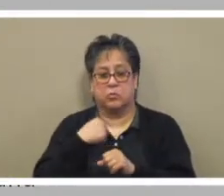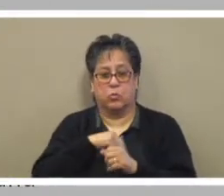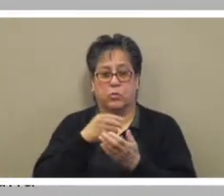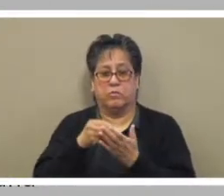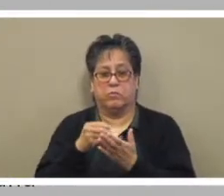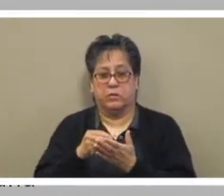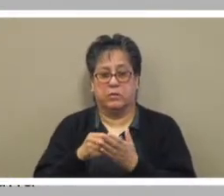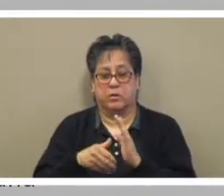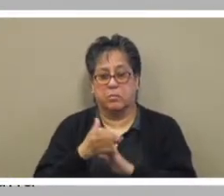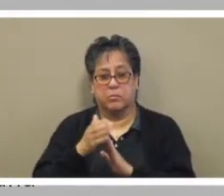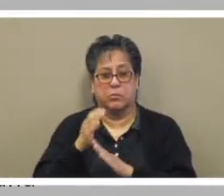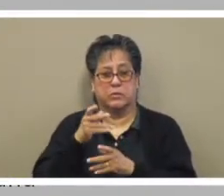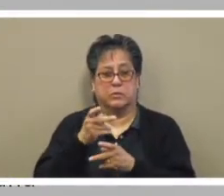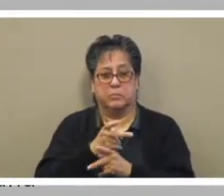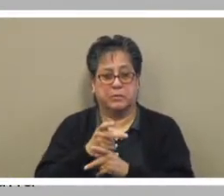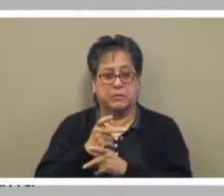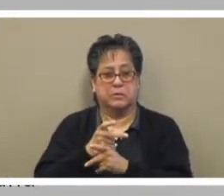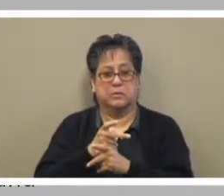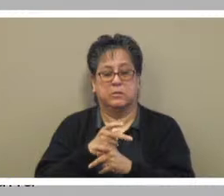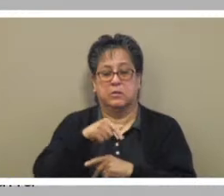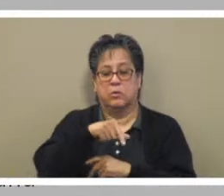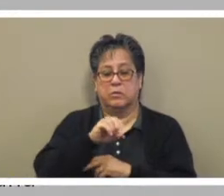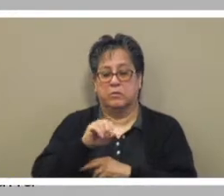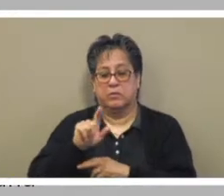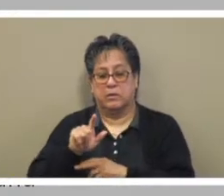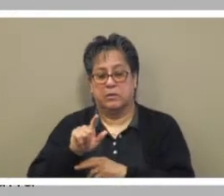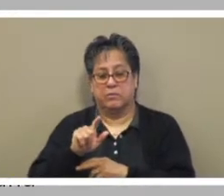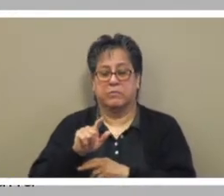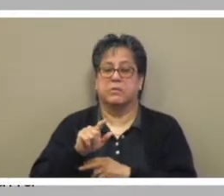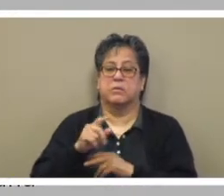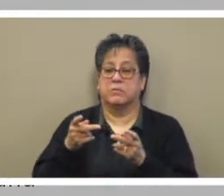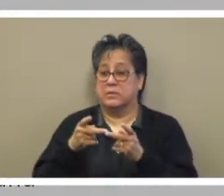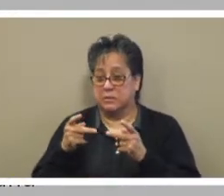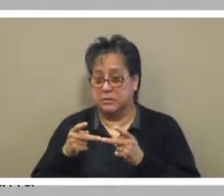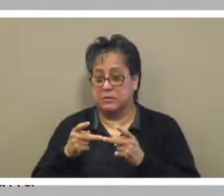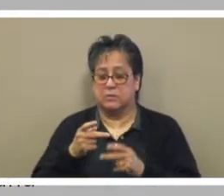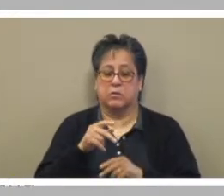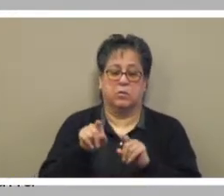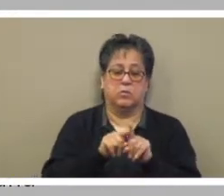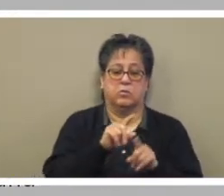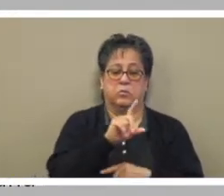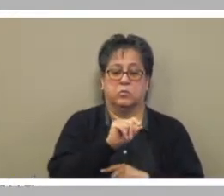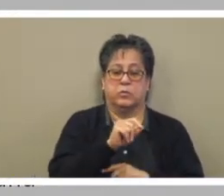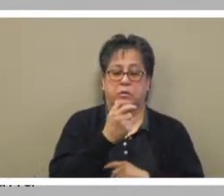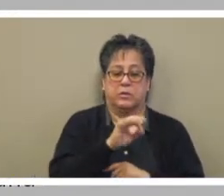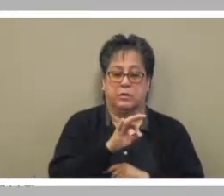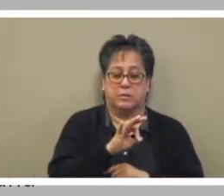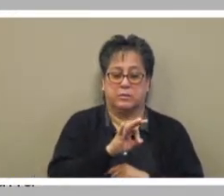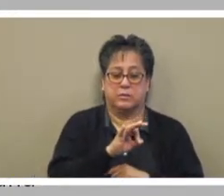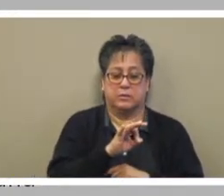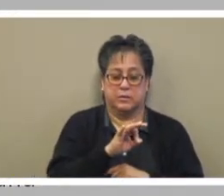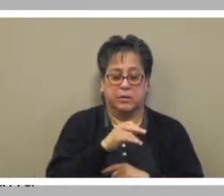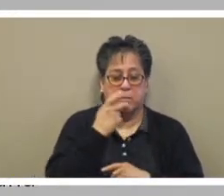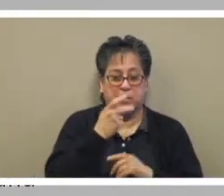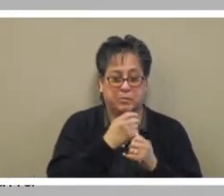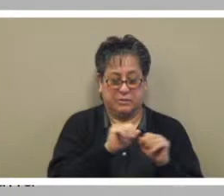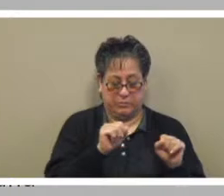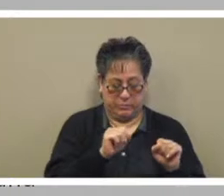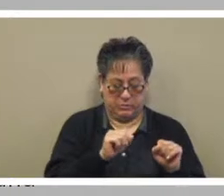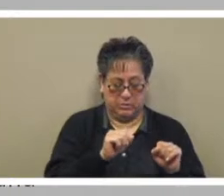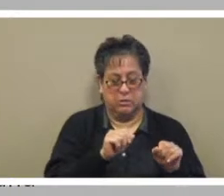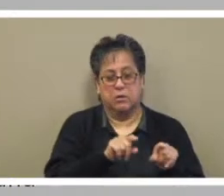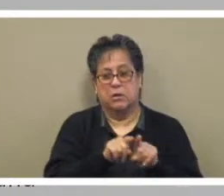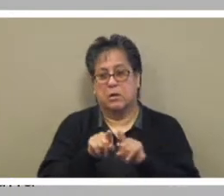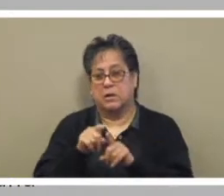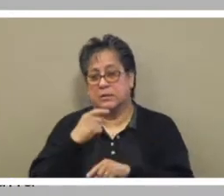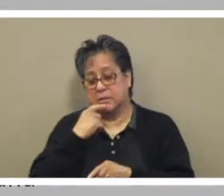the operation and maintenance of the quality of life bond facilities, as well as the 2019 public safety bond facilities. And as I